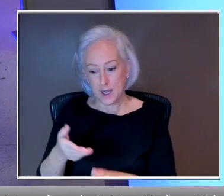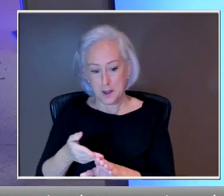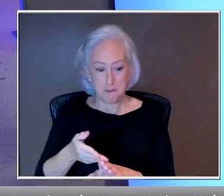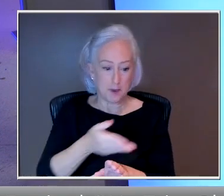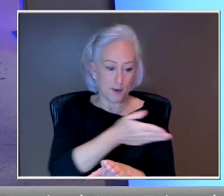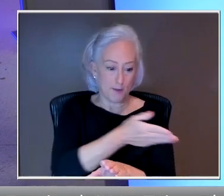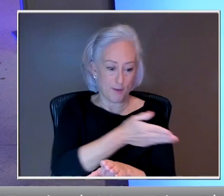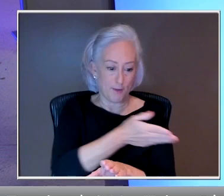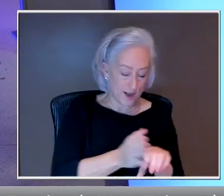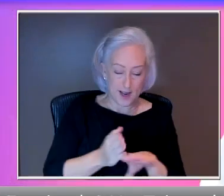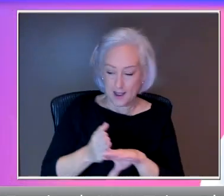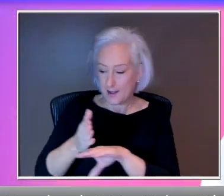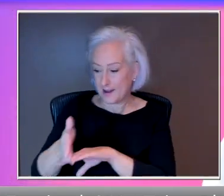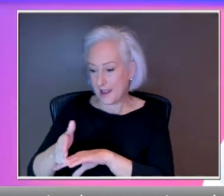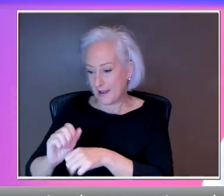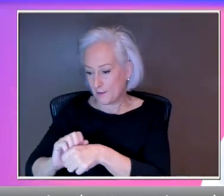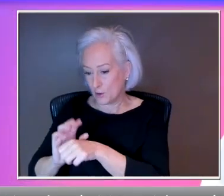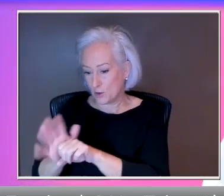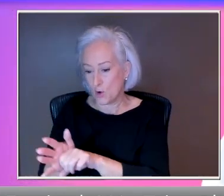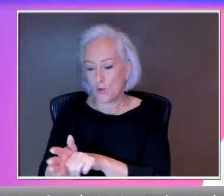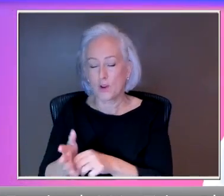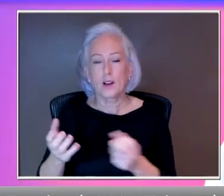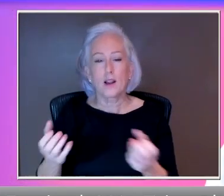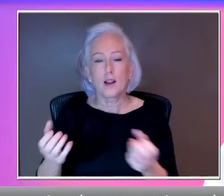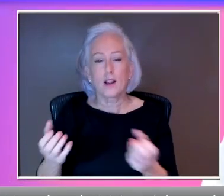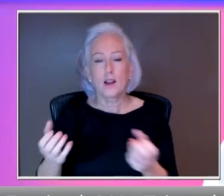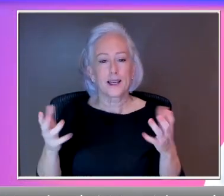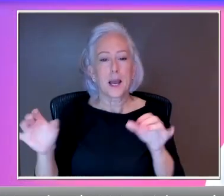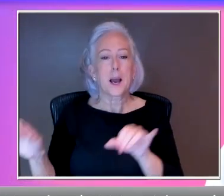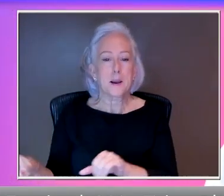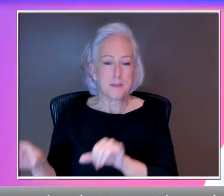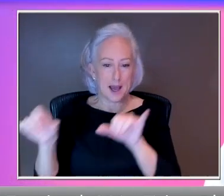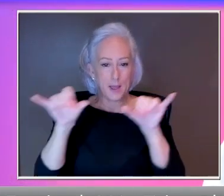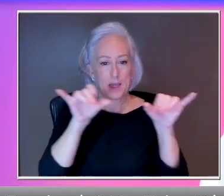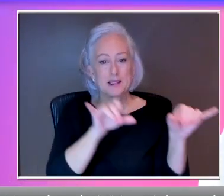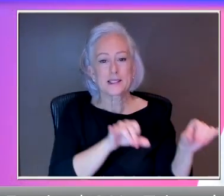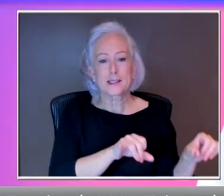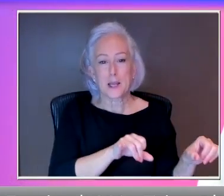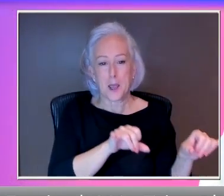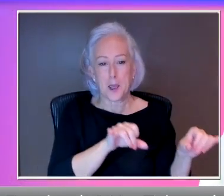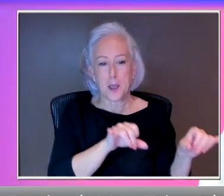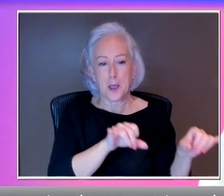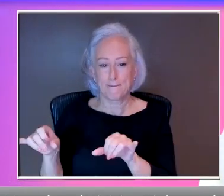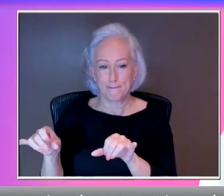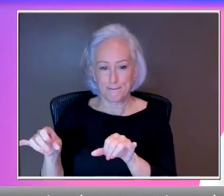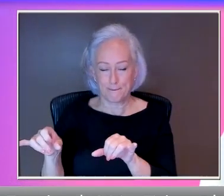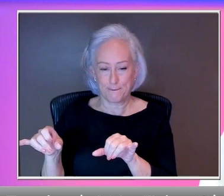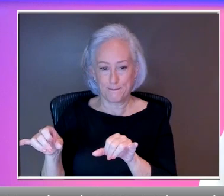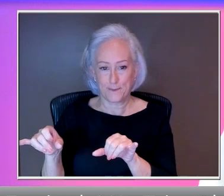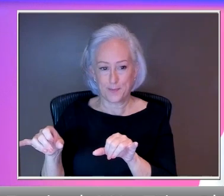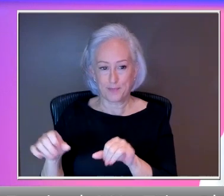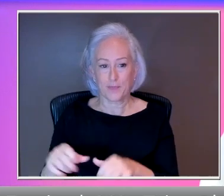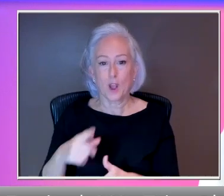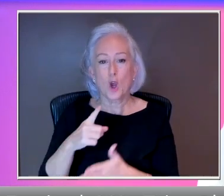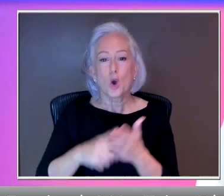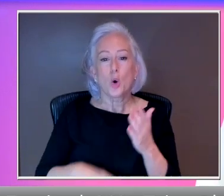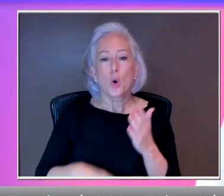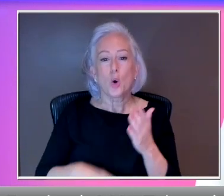up? Yeah, it's about the same. It's about the same. It is about the same. Okay. I think that what we do see is that